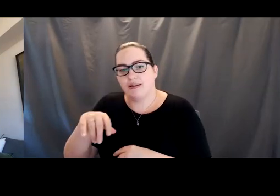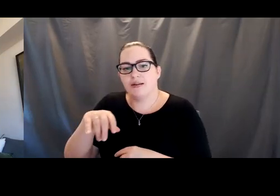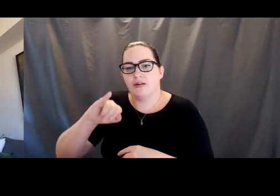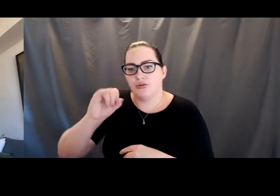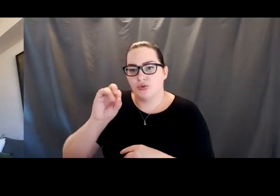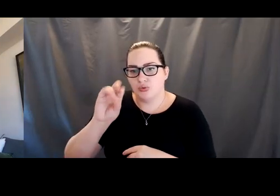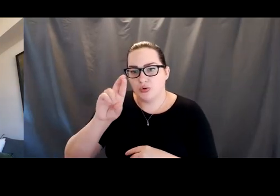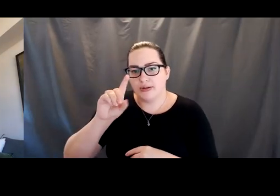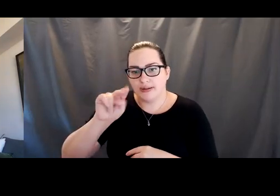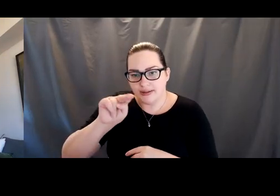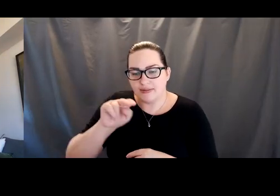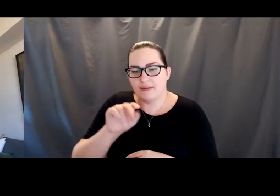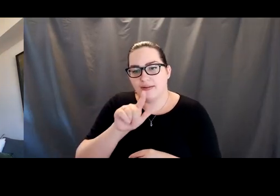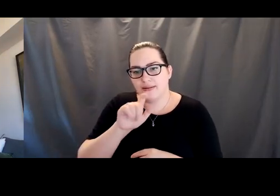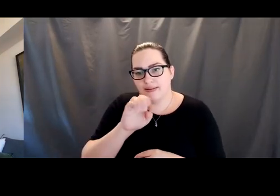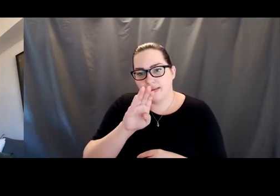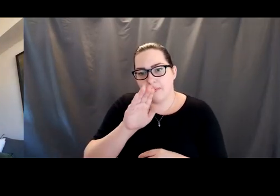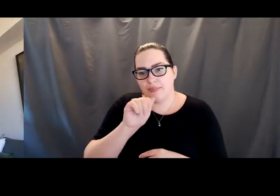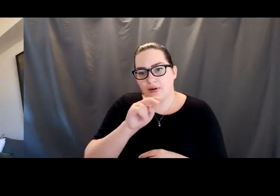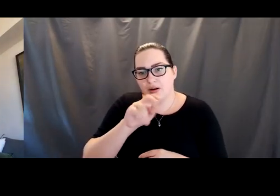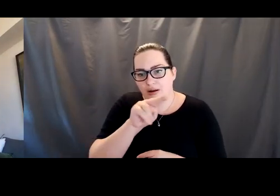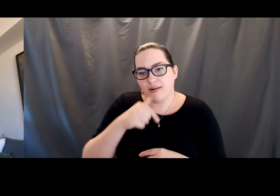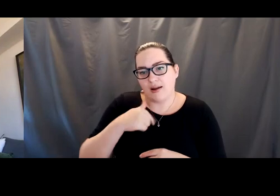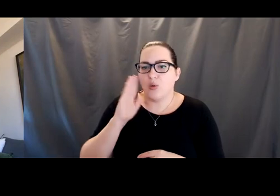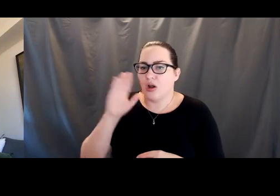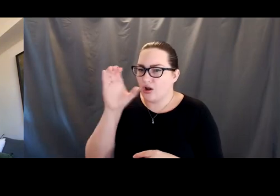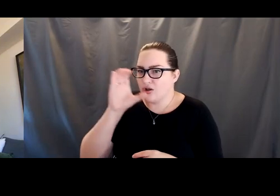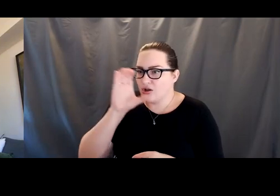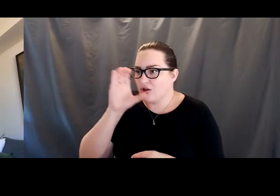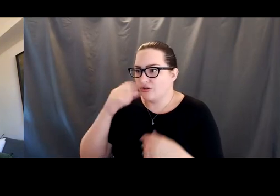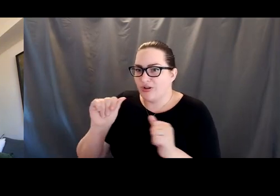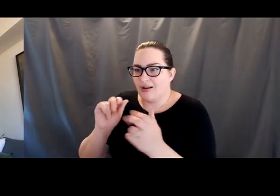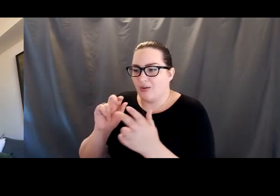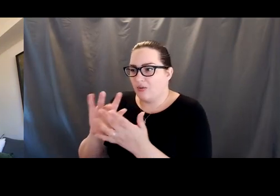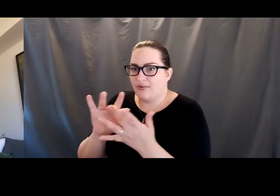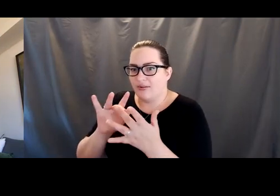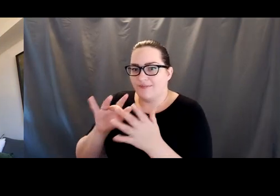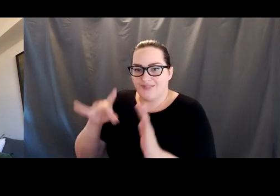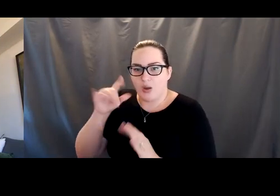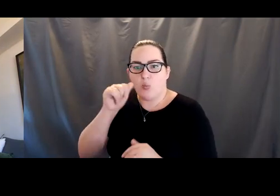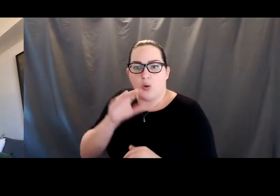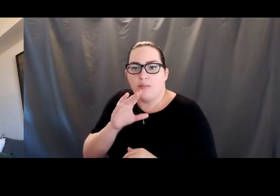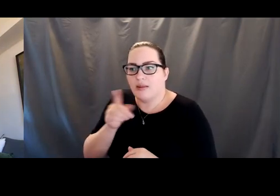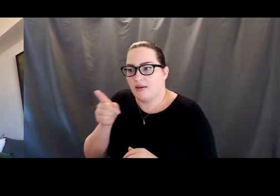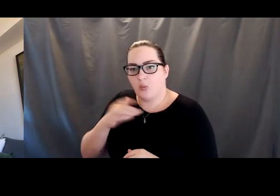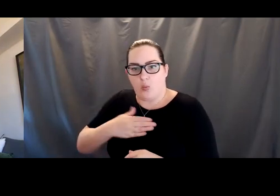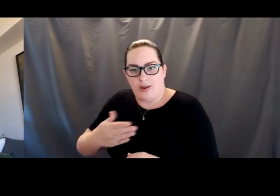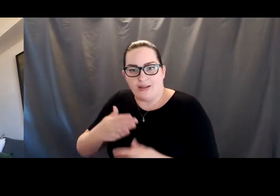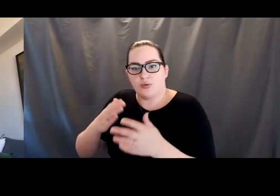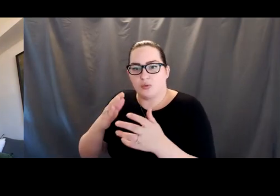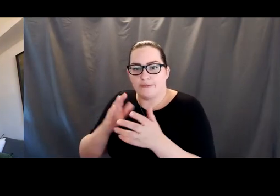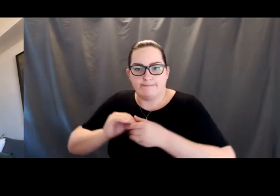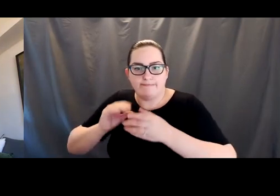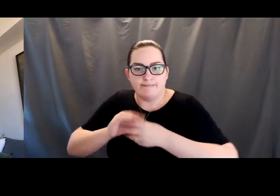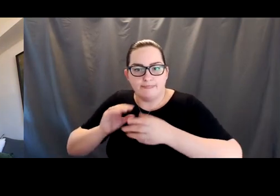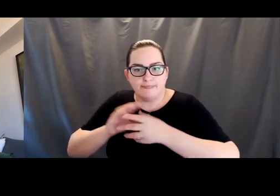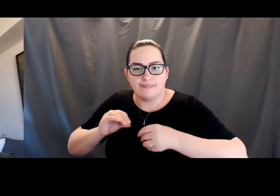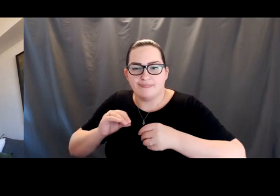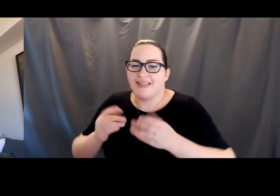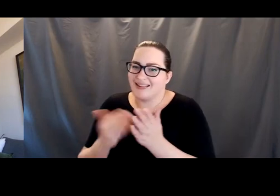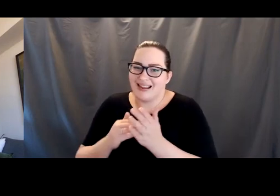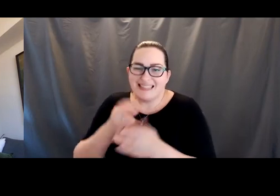I would seek out women to speak to. And it is a very difficult kind of reporting to do because, again, women don't want to talk about